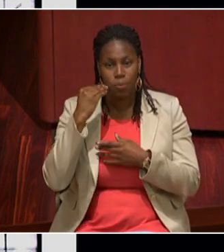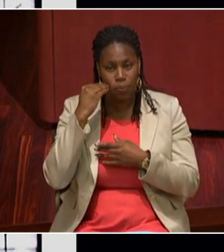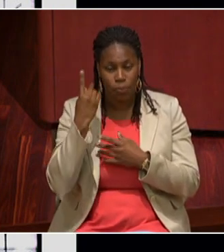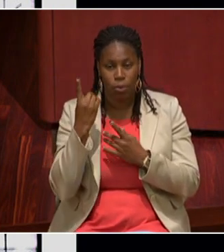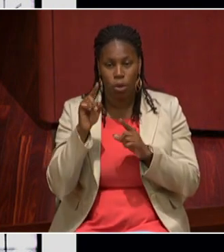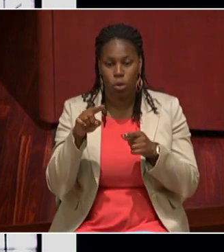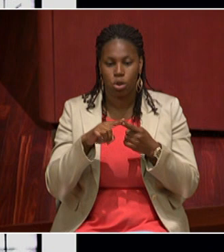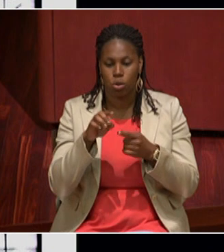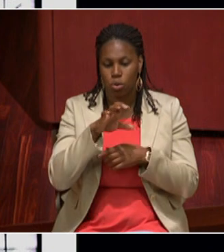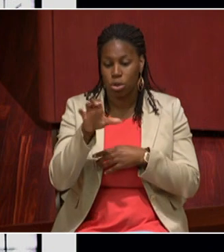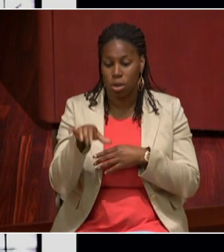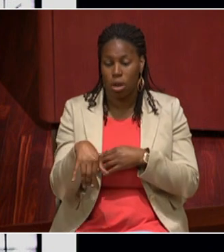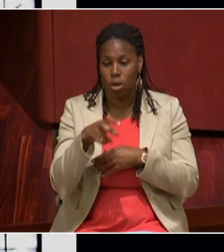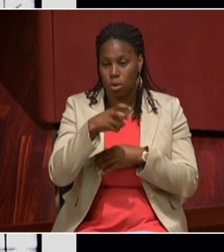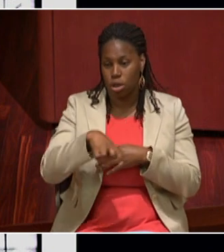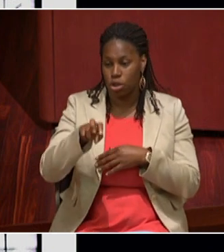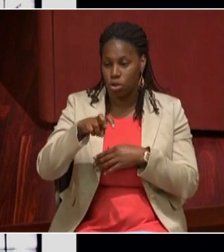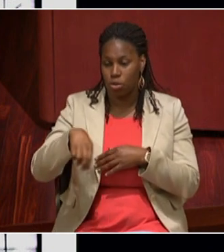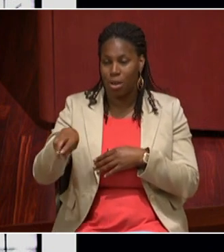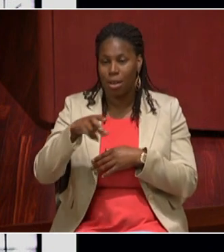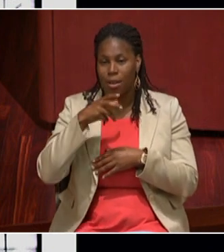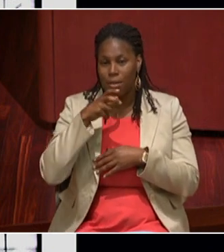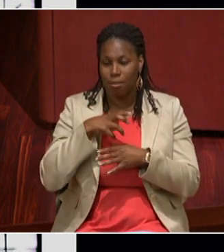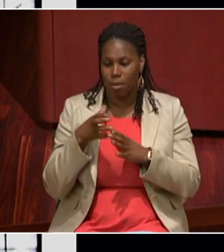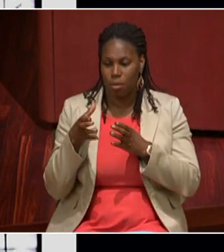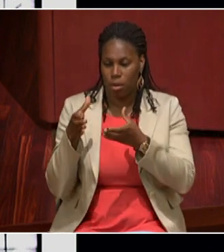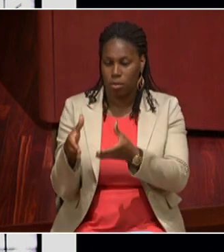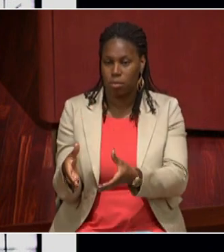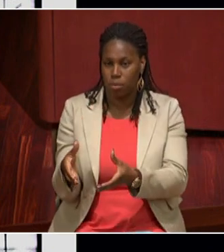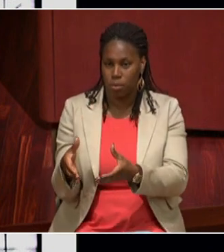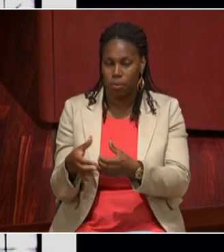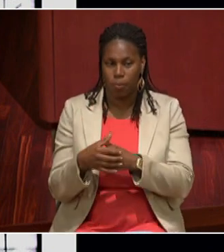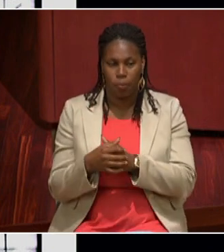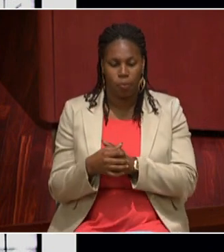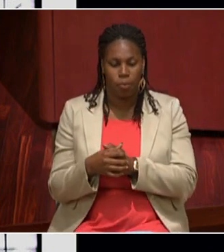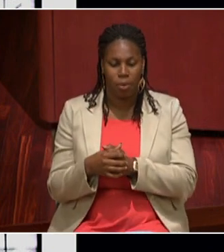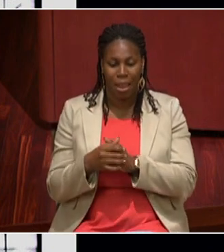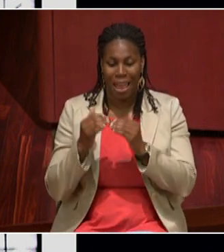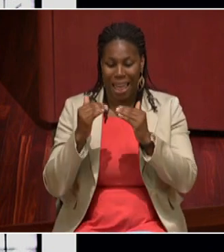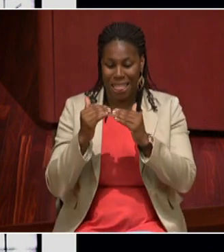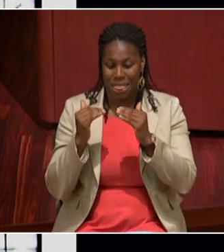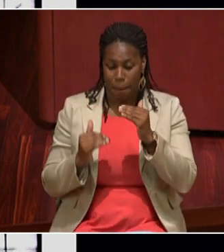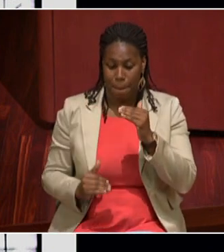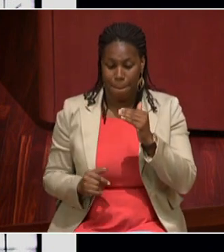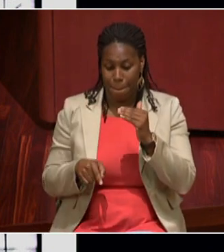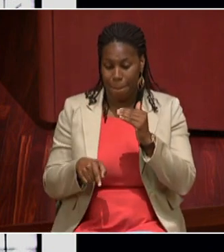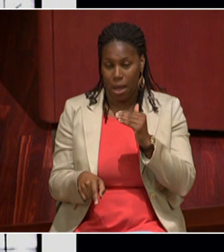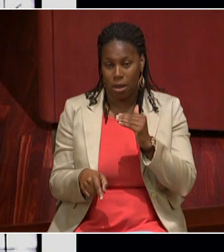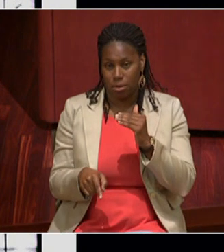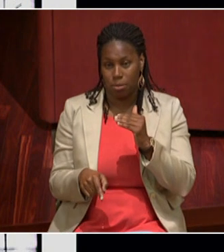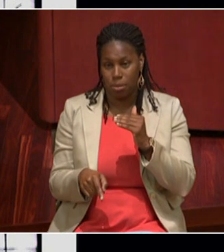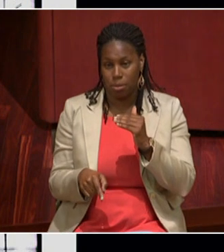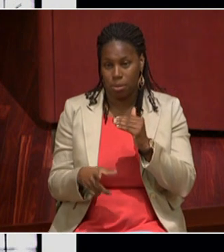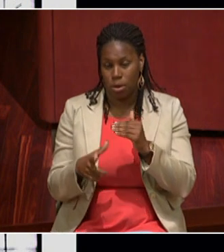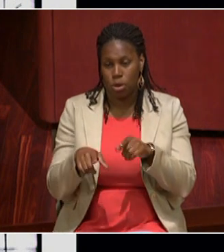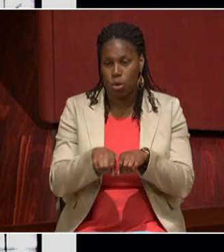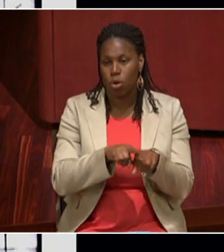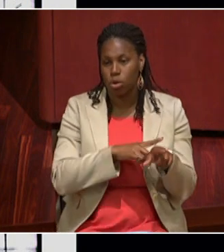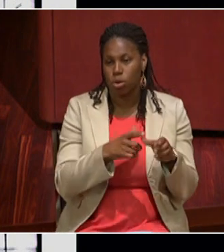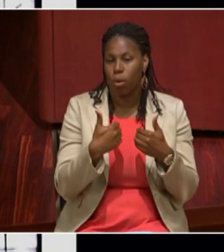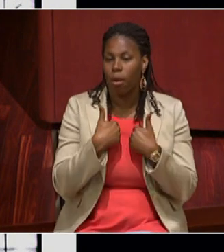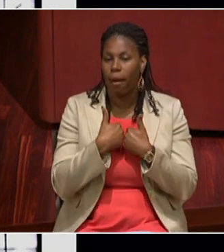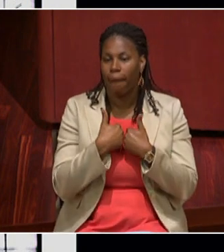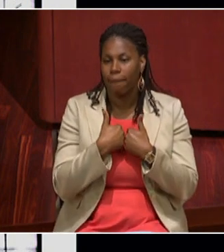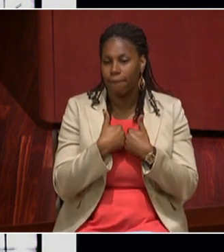Chicago, and she traveled in female steerage. And at the bottom of the manifest, we also have